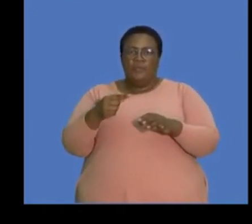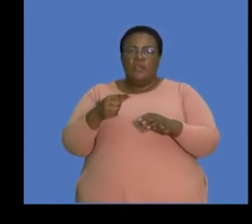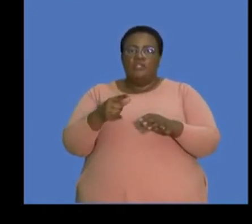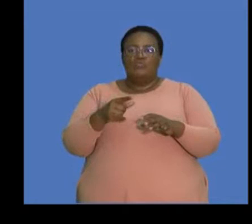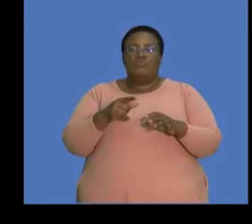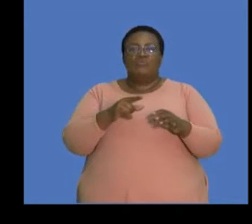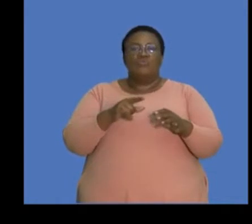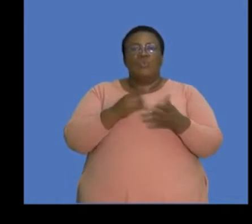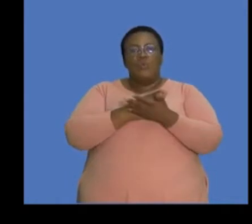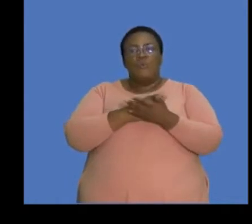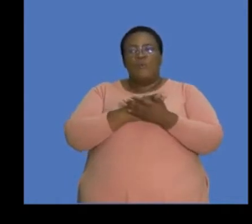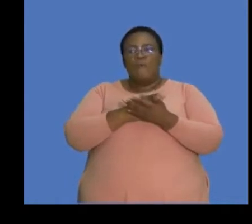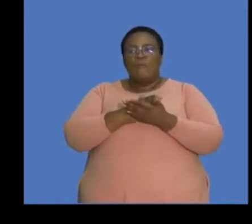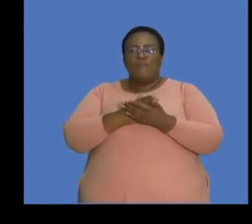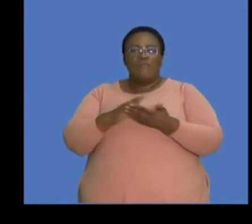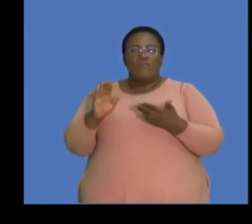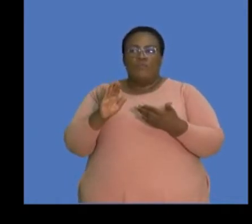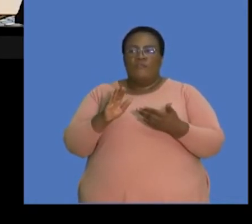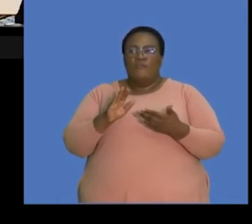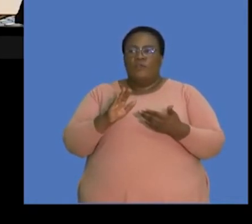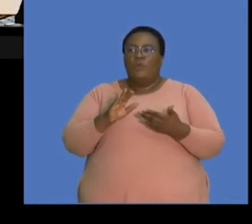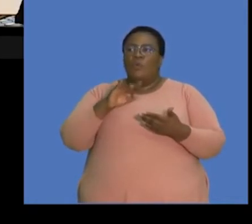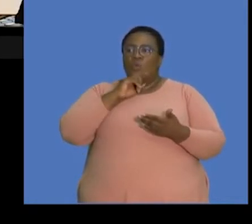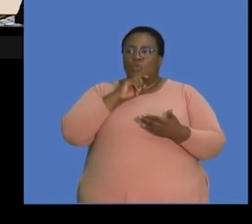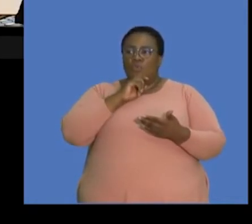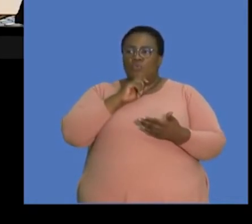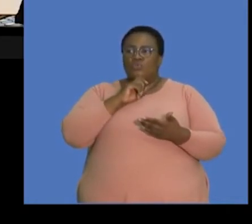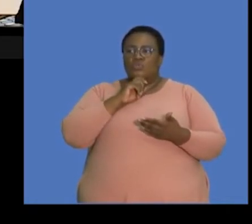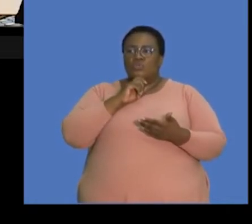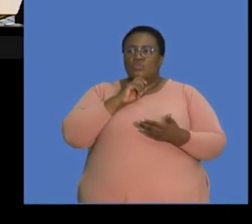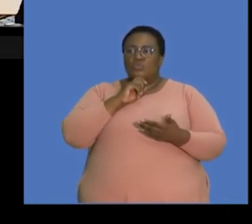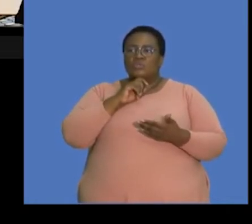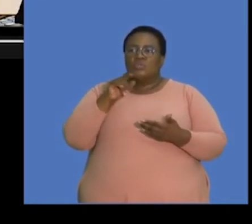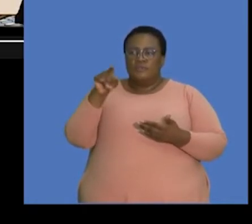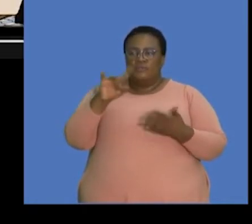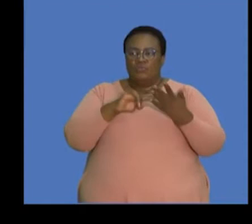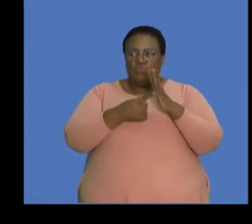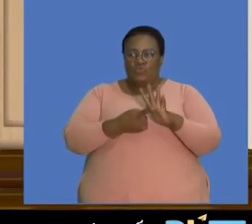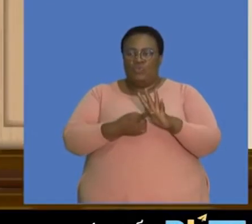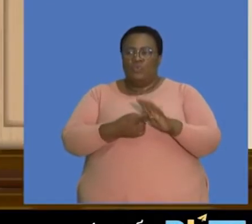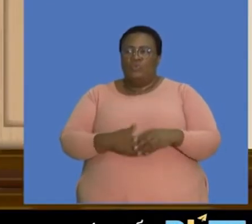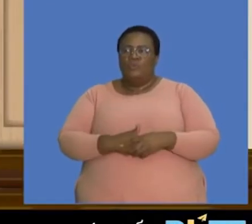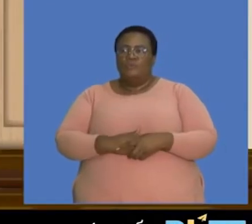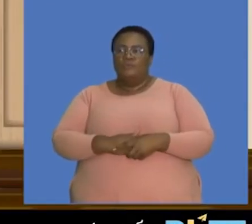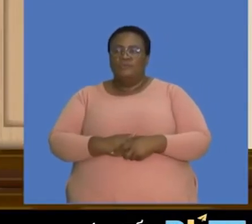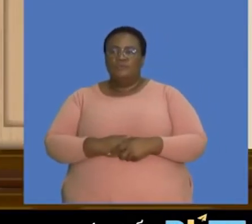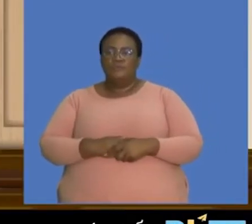So I would use a simulation in this case to try and show that